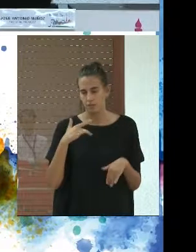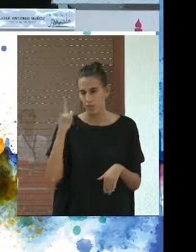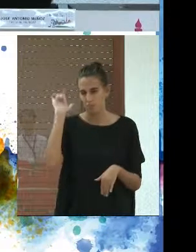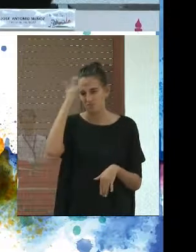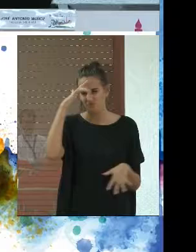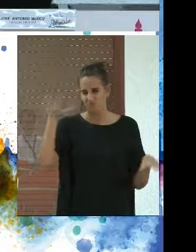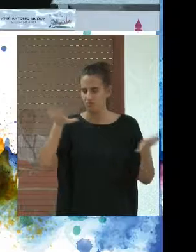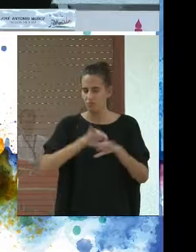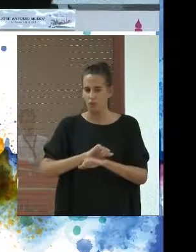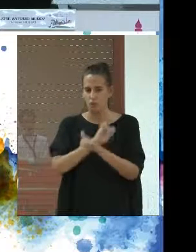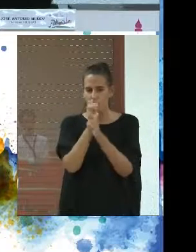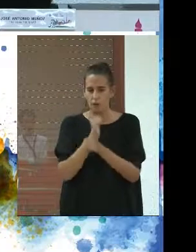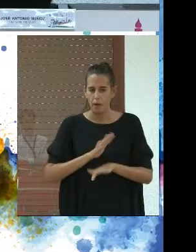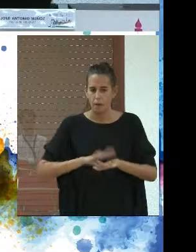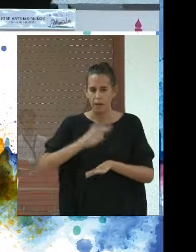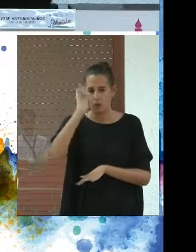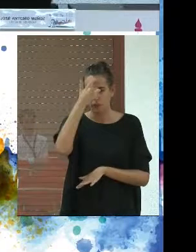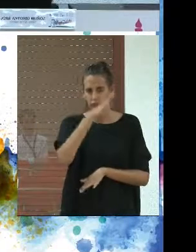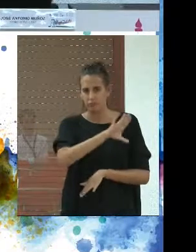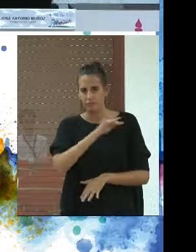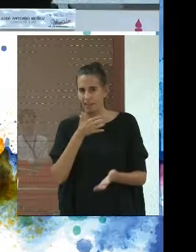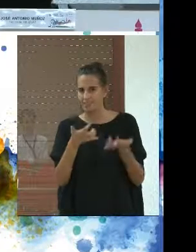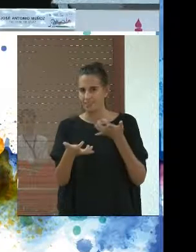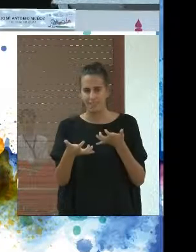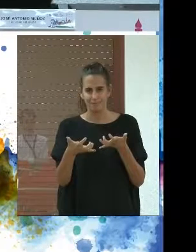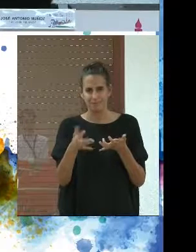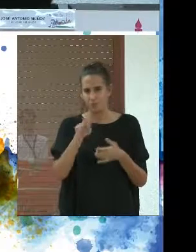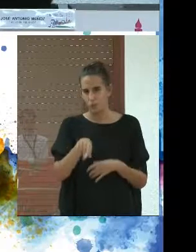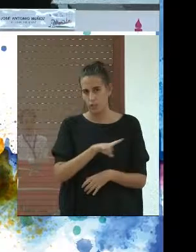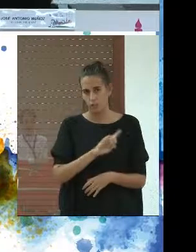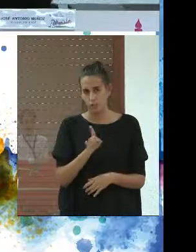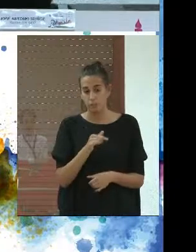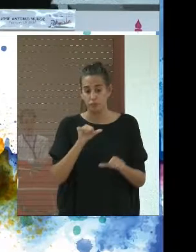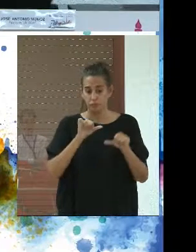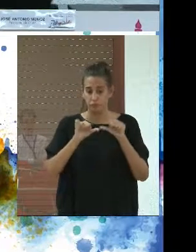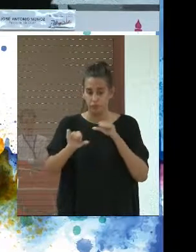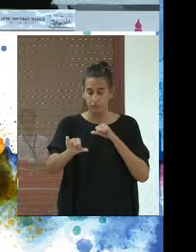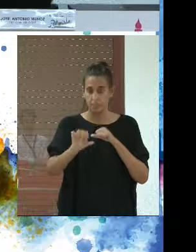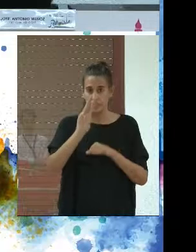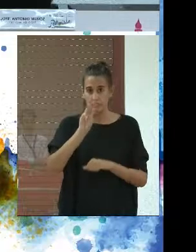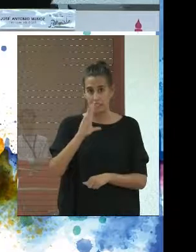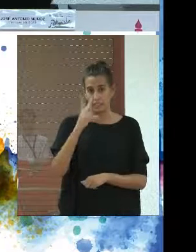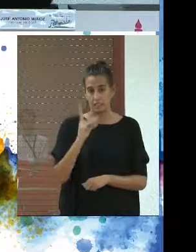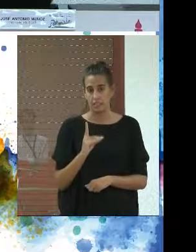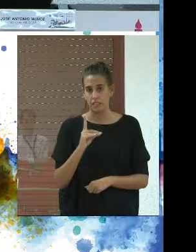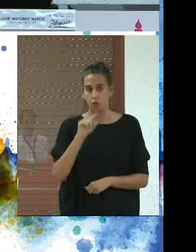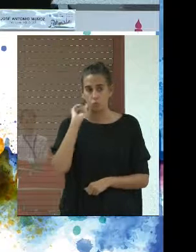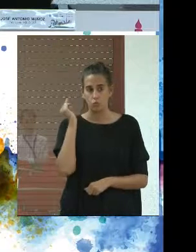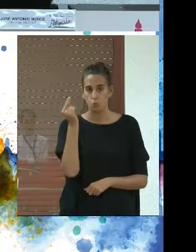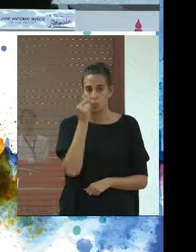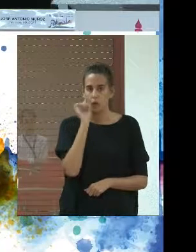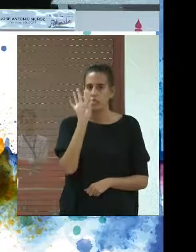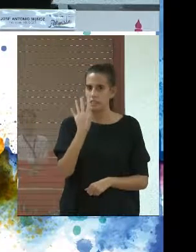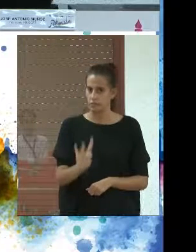the concepts. It wasn't sufficient to explain an artistic concept. Through 3D printing,